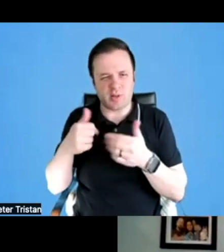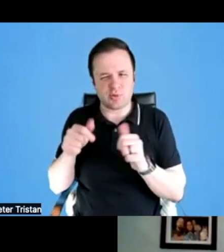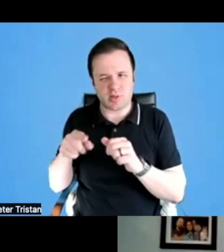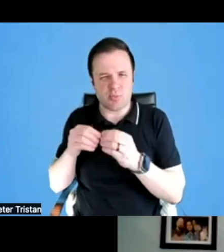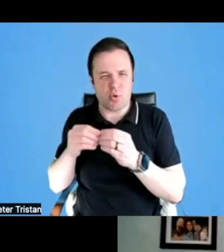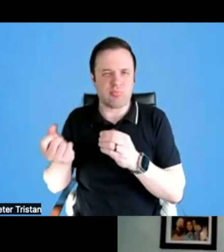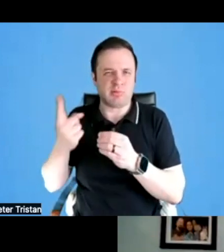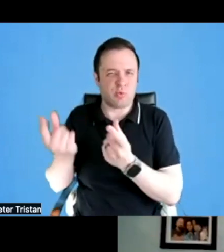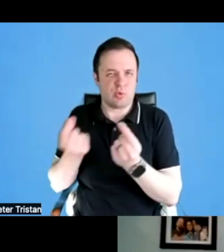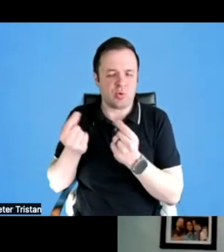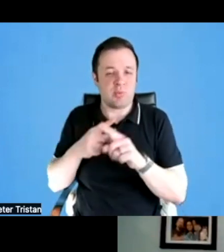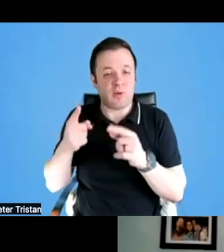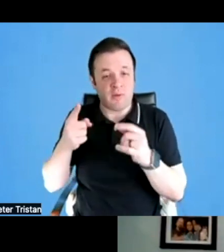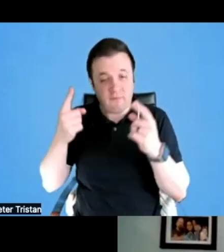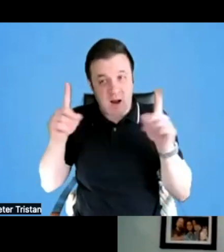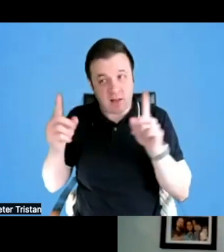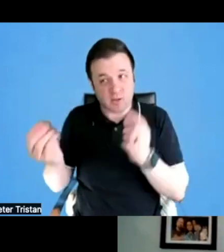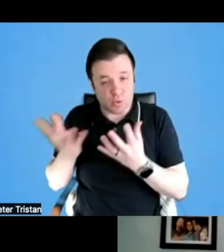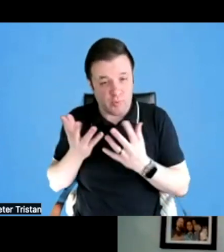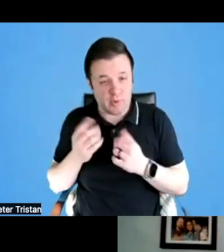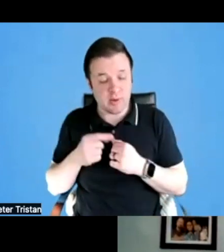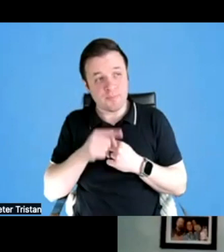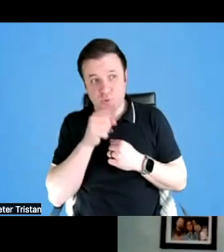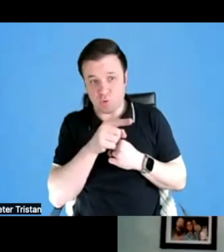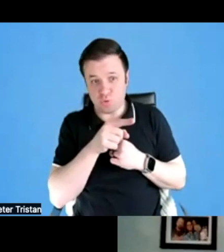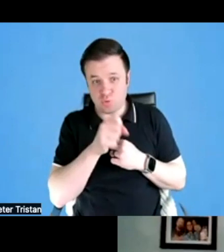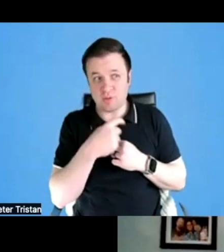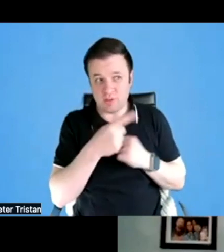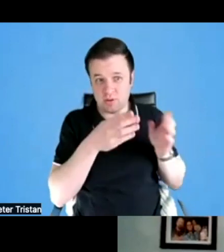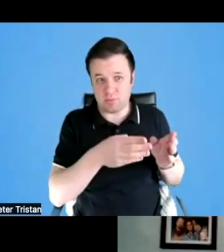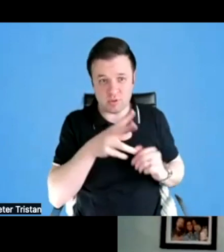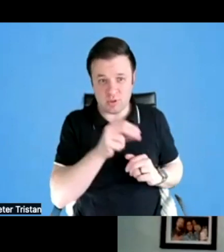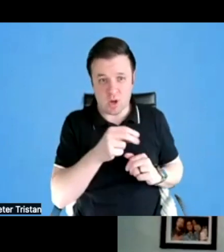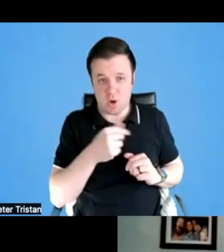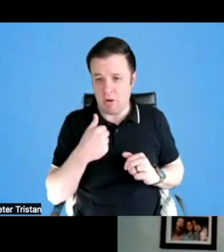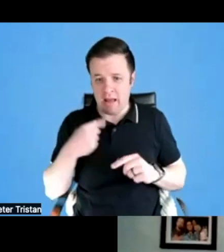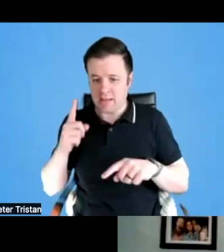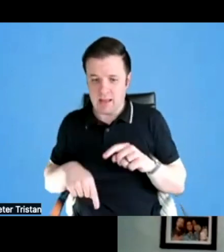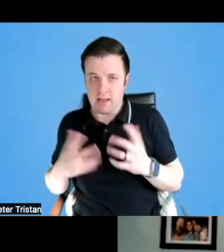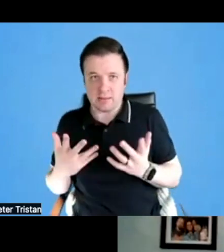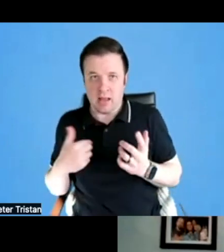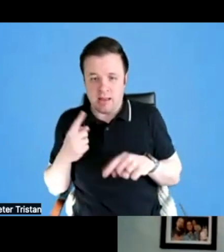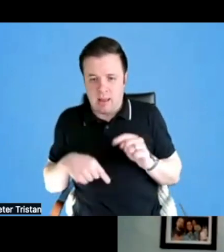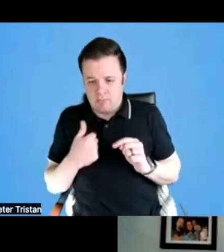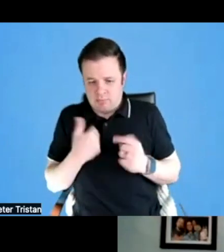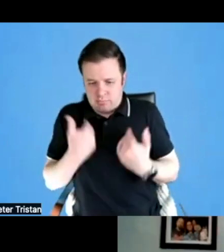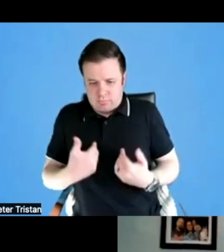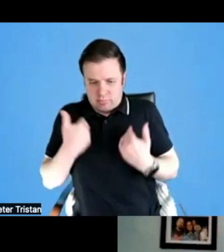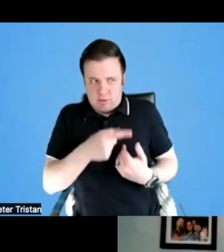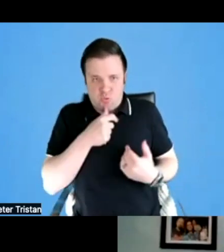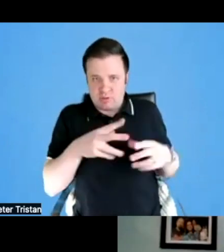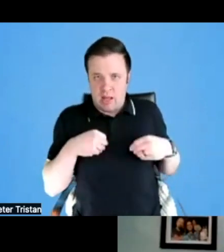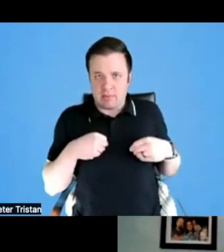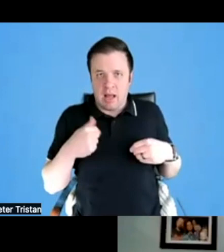And finally, she was able to say to me, you can tell that person no, I can't. This is my, like, I live here.